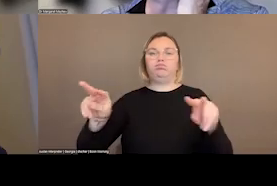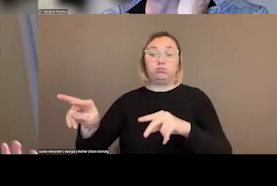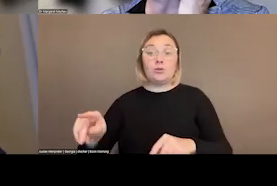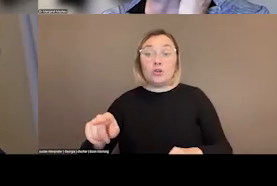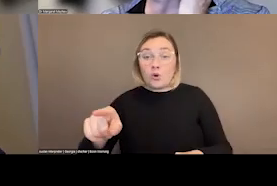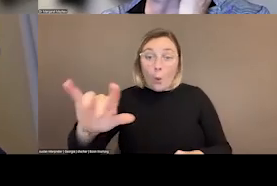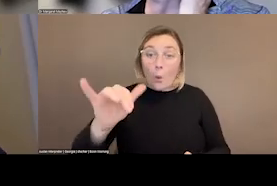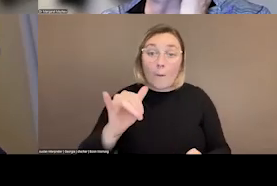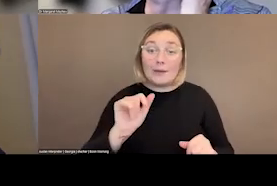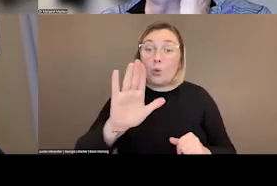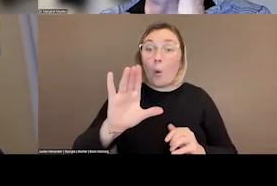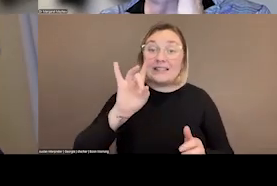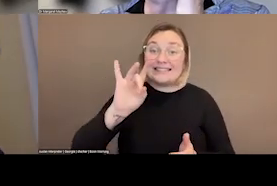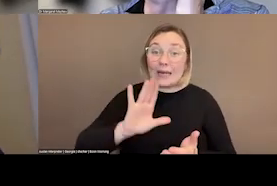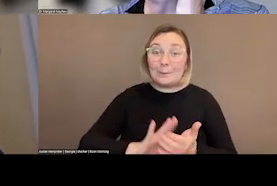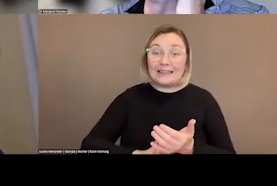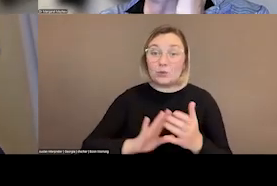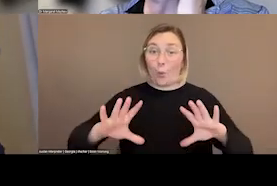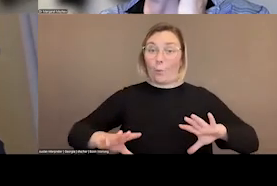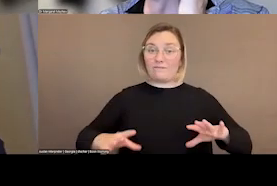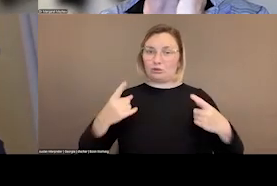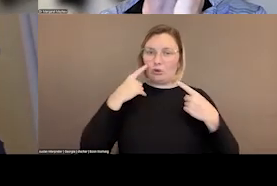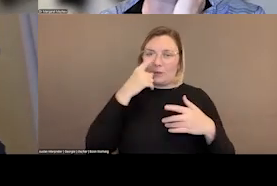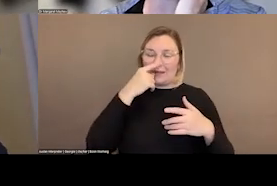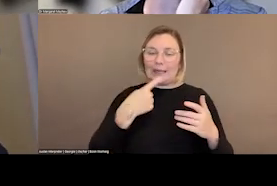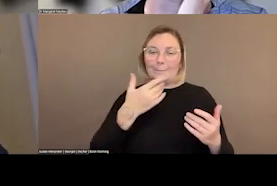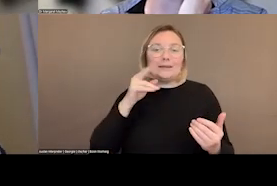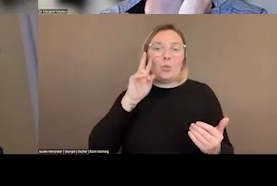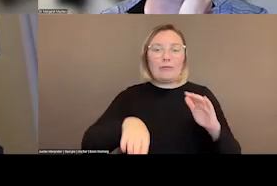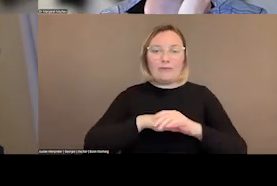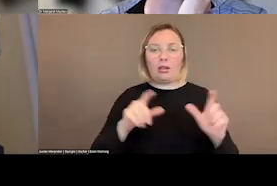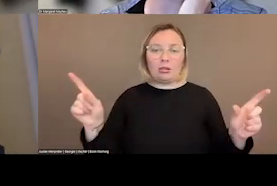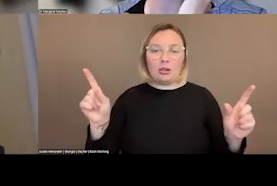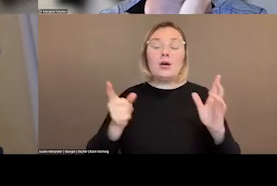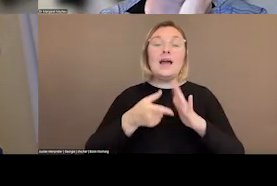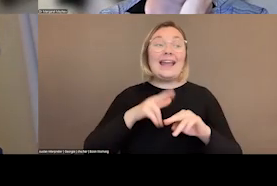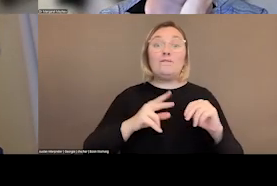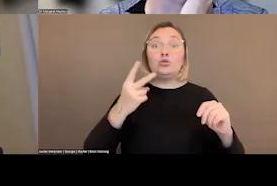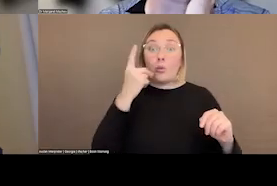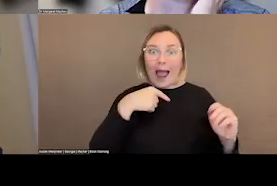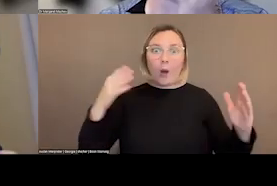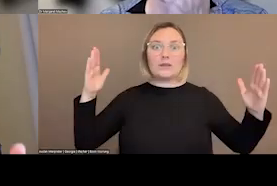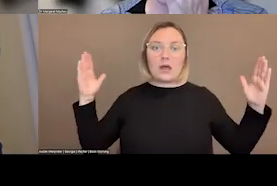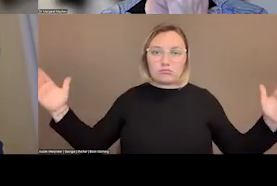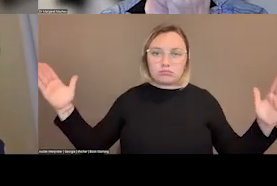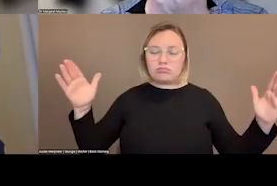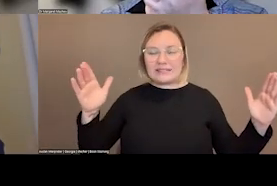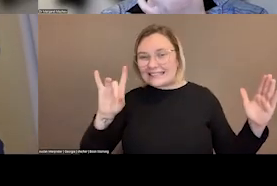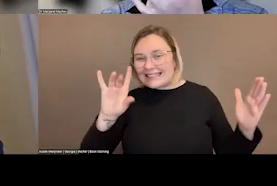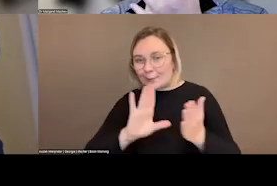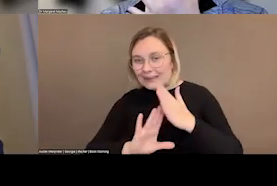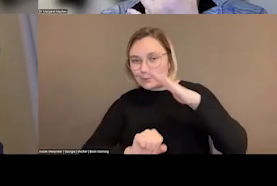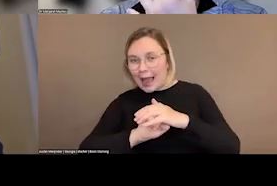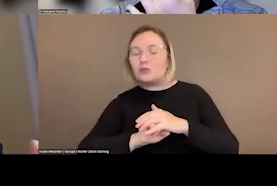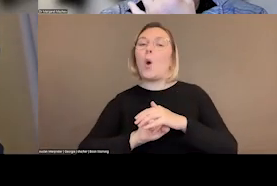Yep. if all those 10 minutes are together. You can also do here's a chunk here, here's a chunk here. So you are allowed to provide